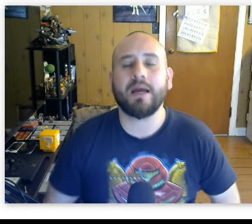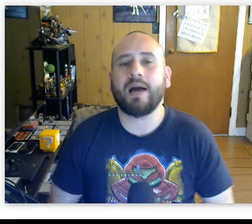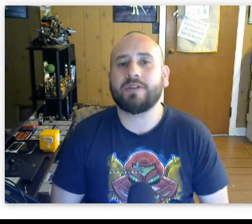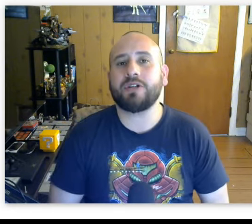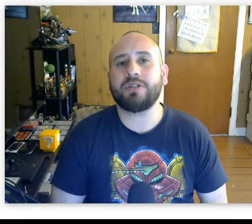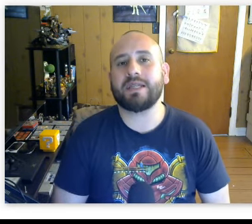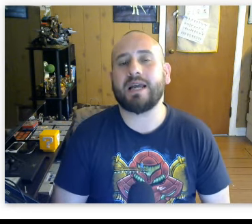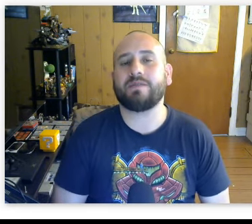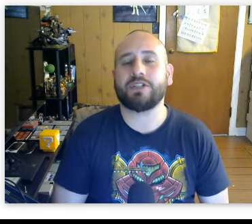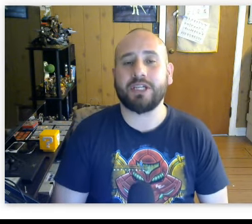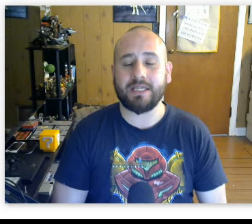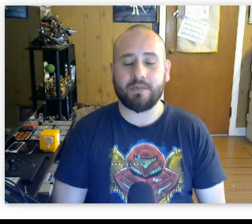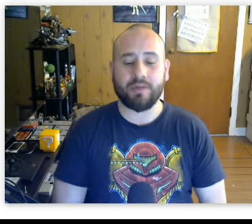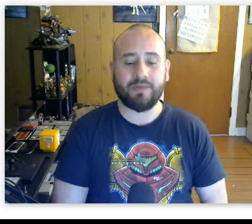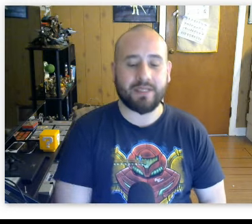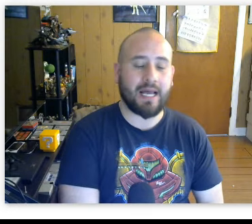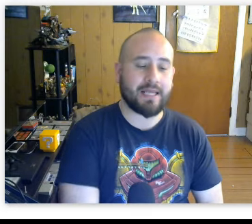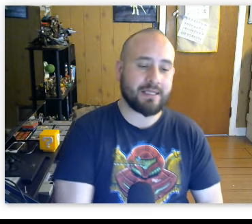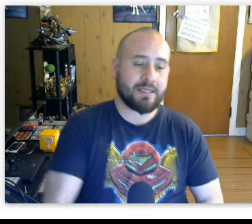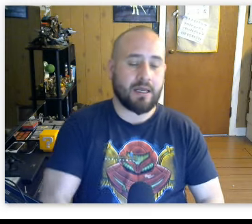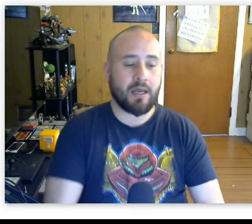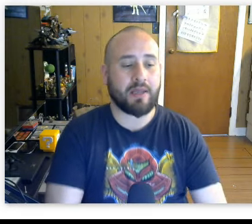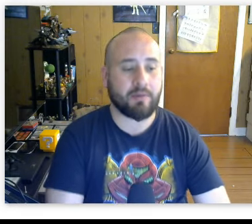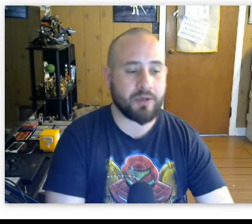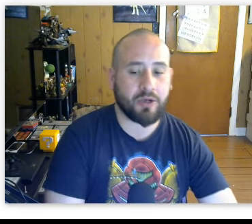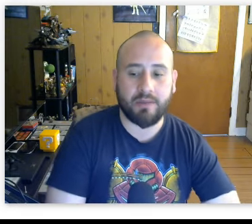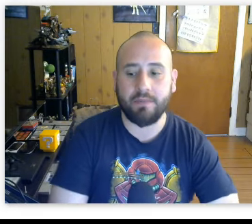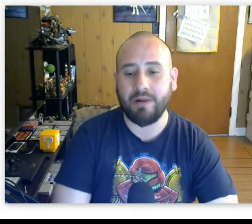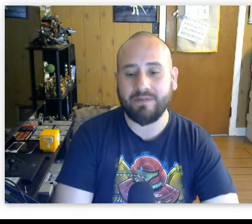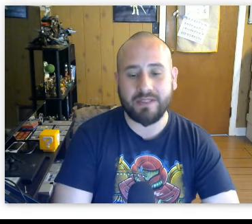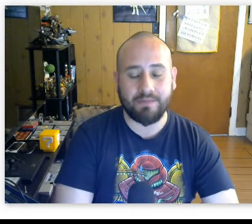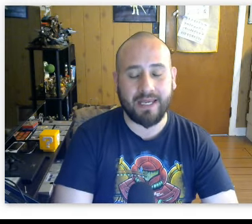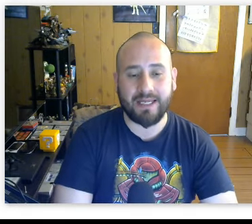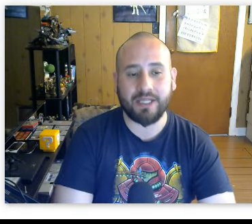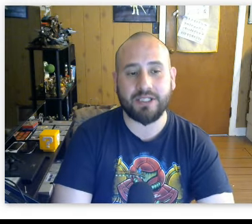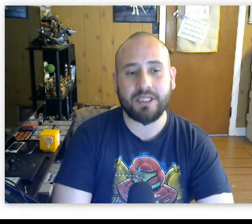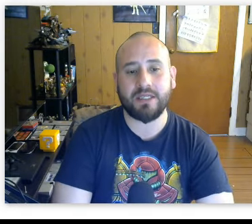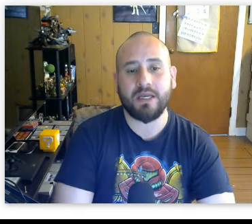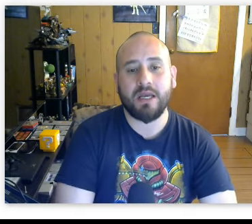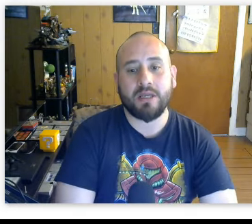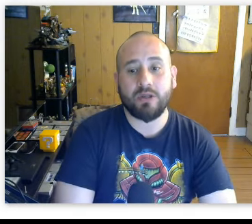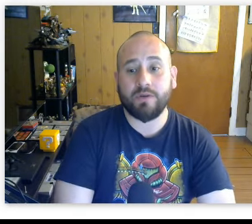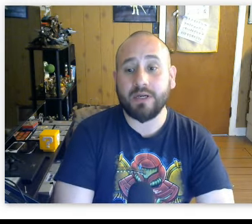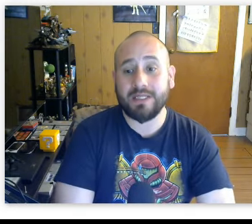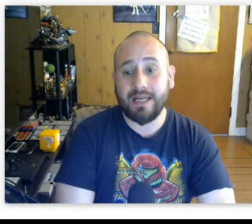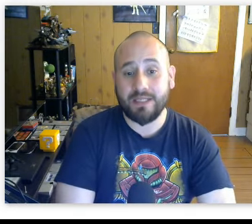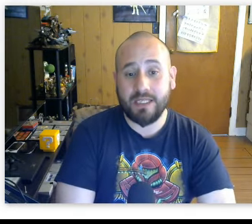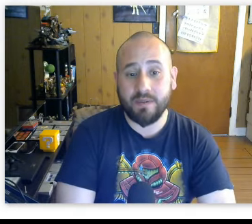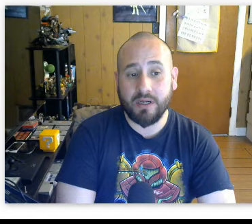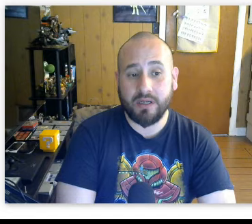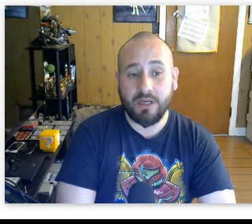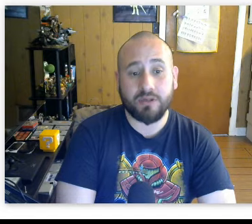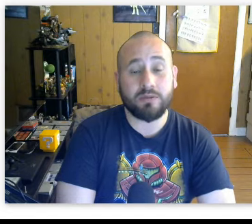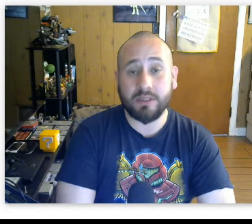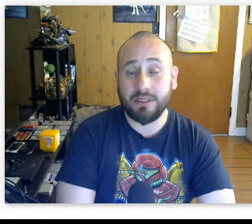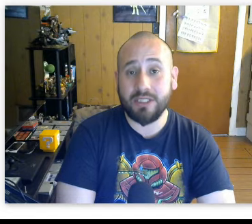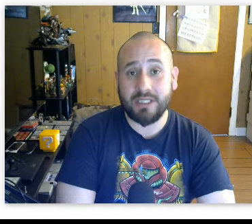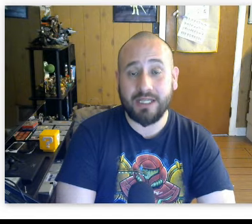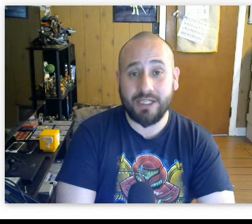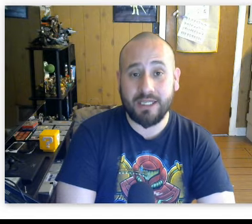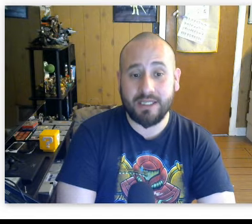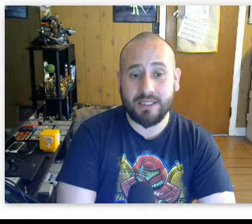Okay, I've taught you the sign for cheese in previous classes, like when we were talking about breakfast, like bacon, egg, and cheese. So if you're going to sign cheeseburger, you